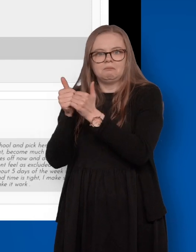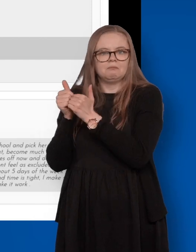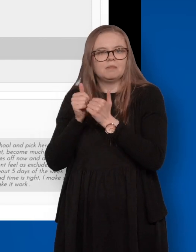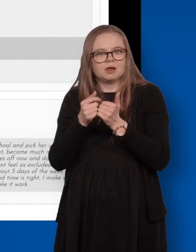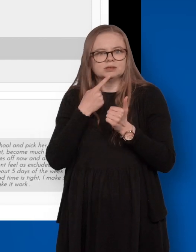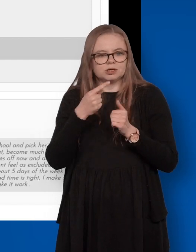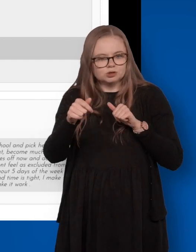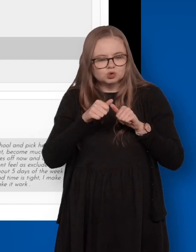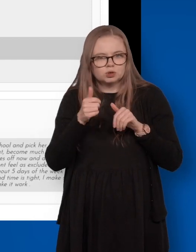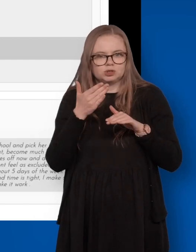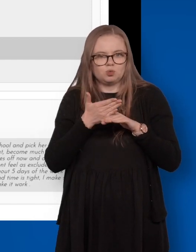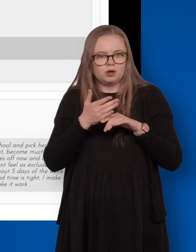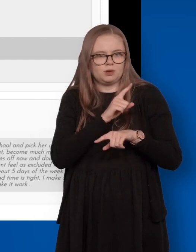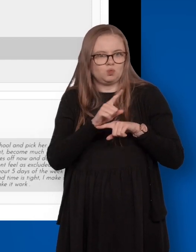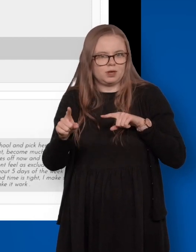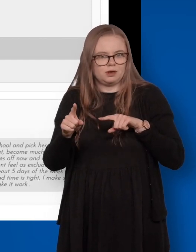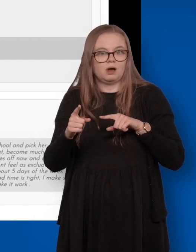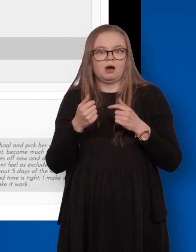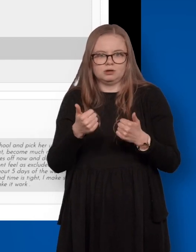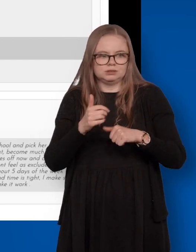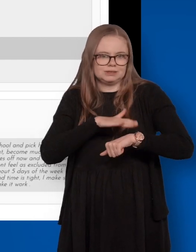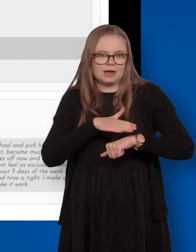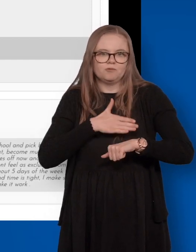week has allowed them to exercise more.